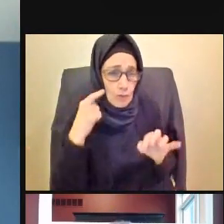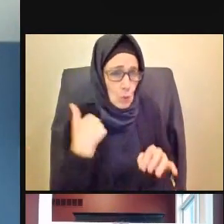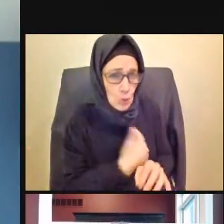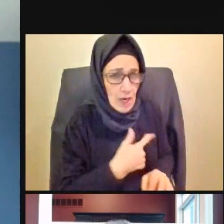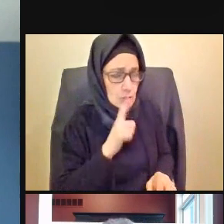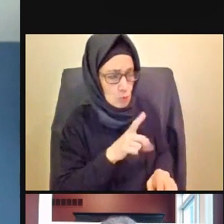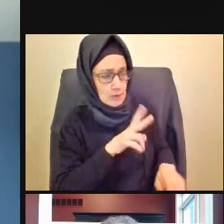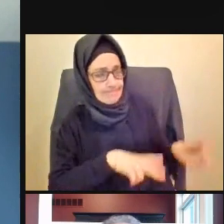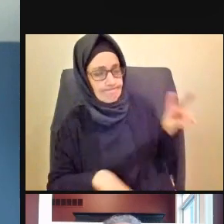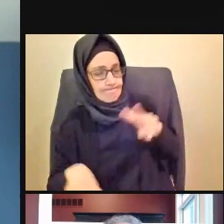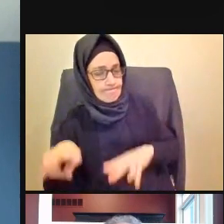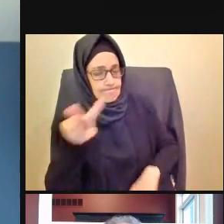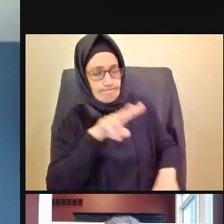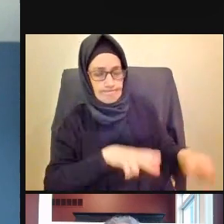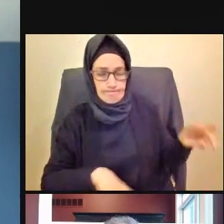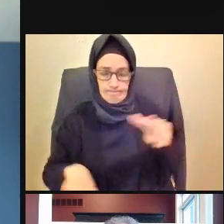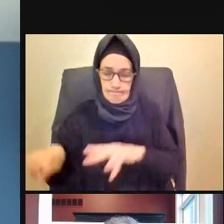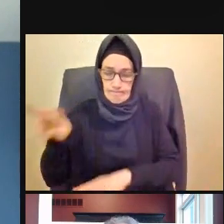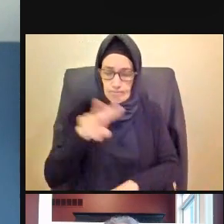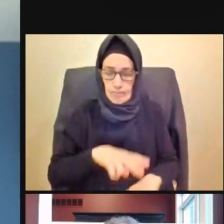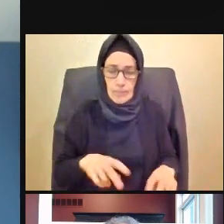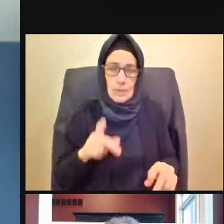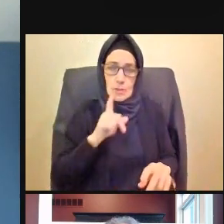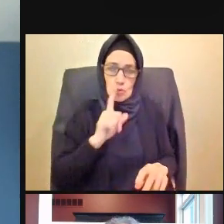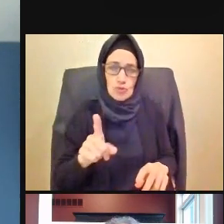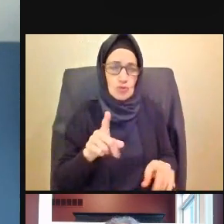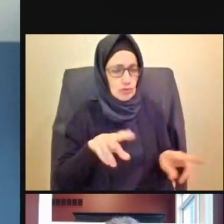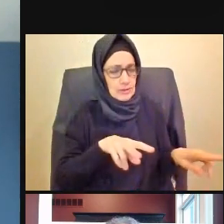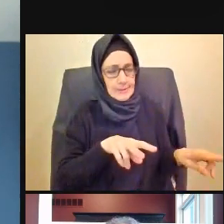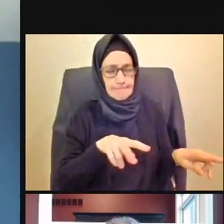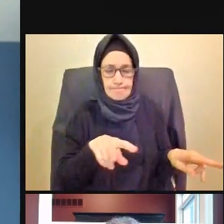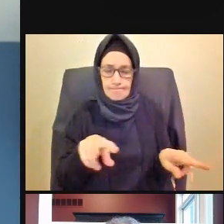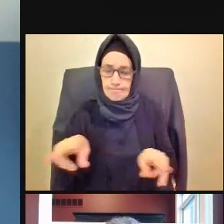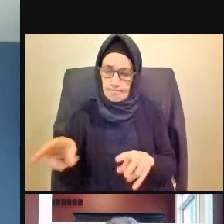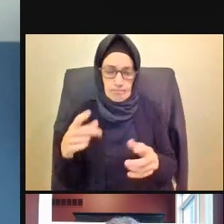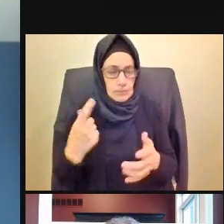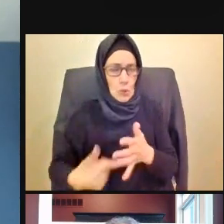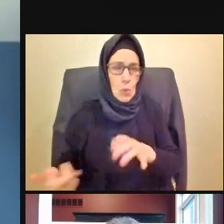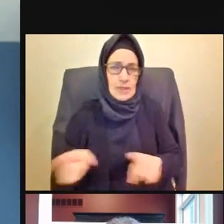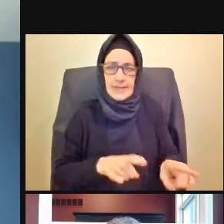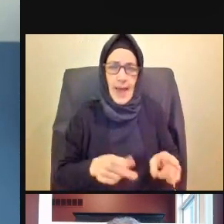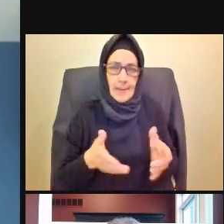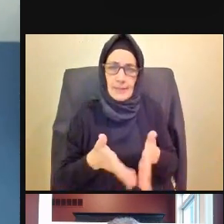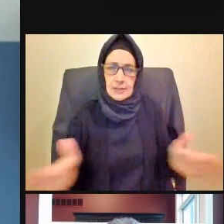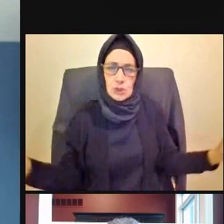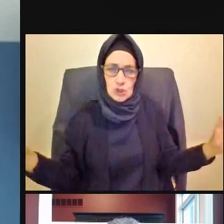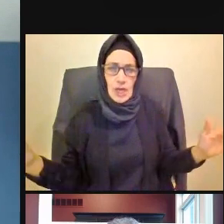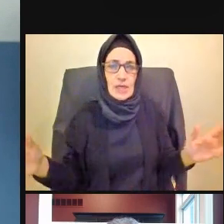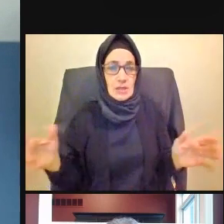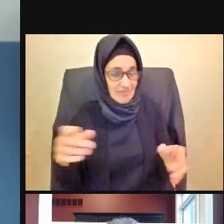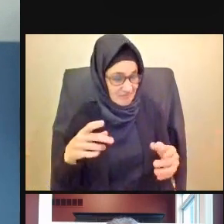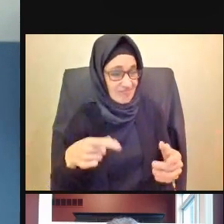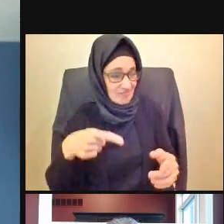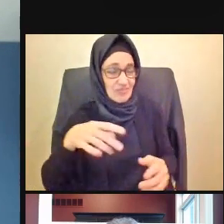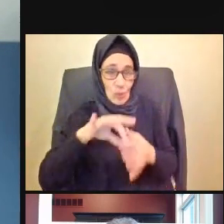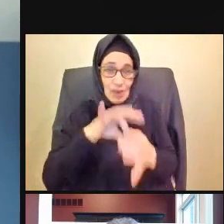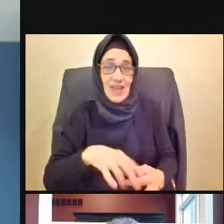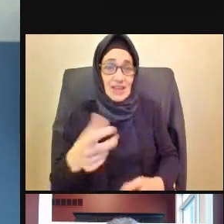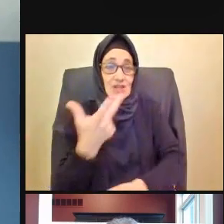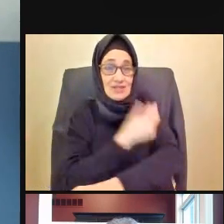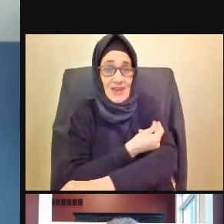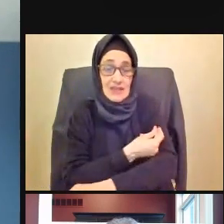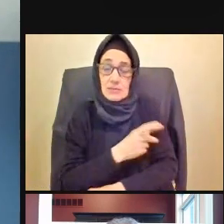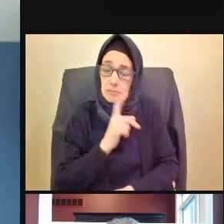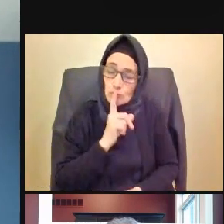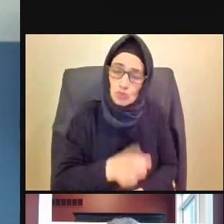look at the larger, wider context when we're thinking about this issue about vaccination that is pressing us today. You know, there's a